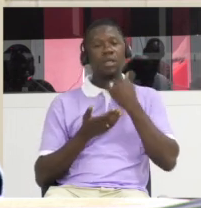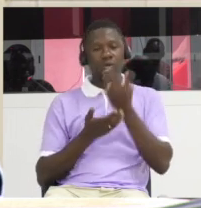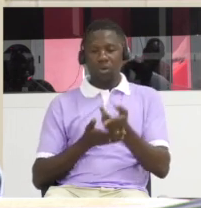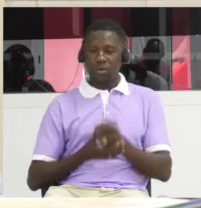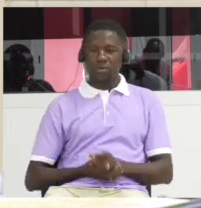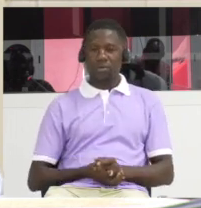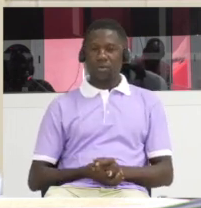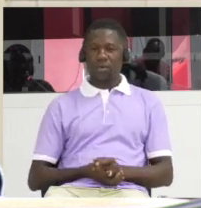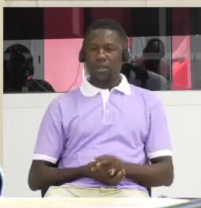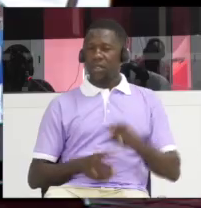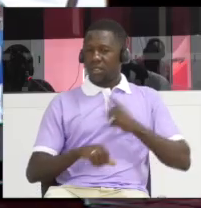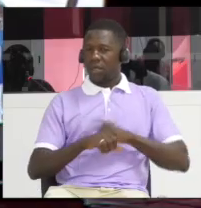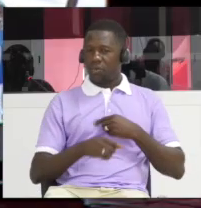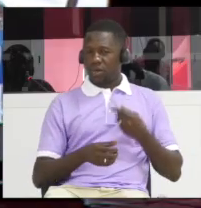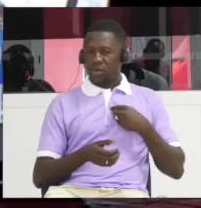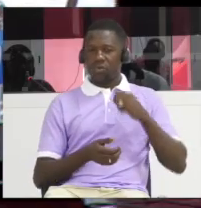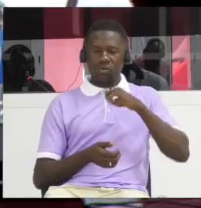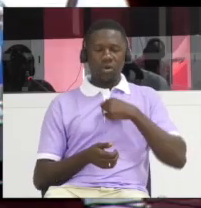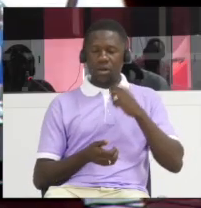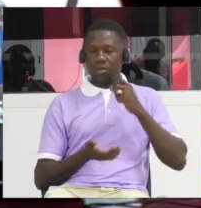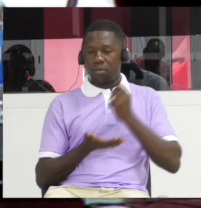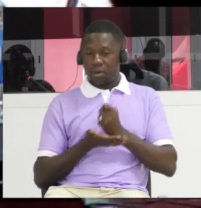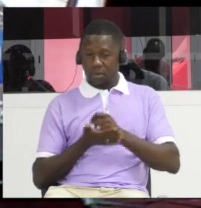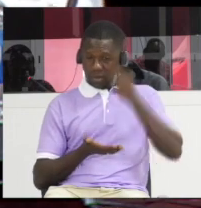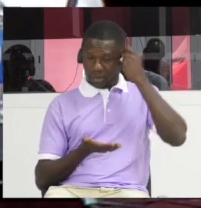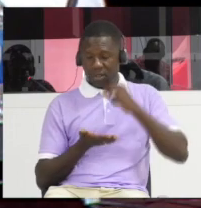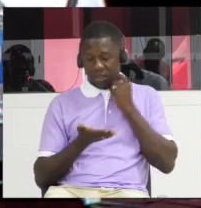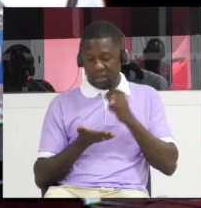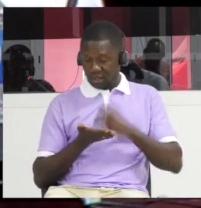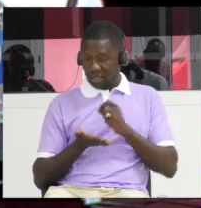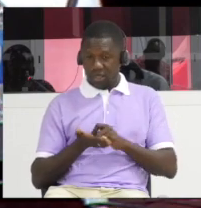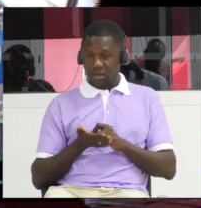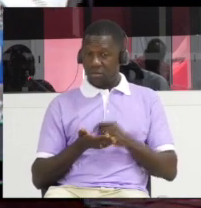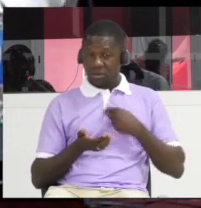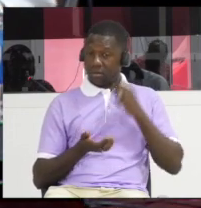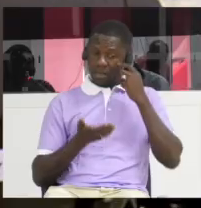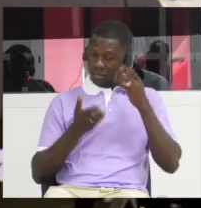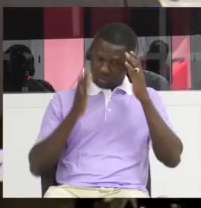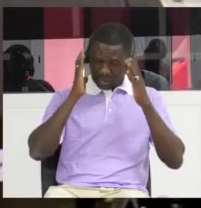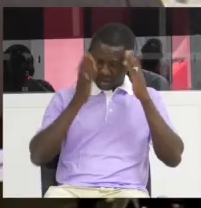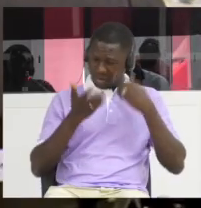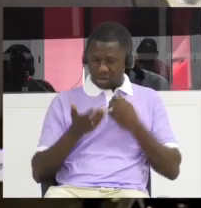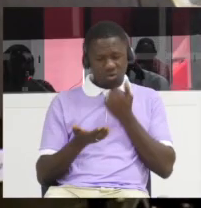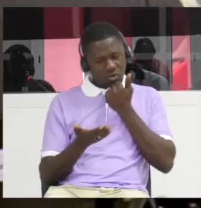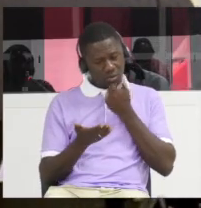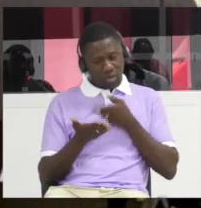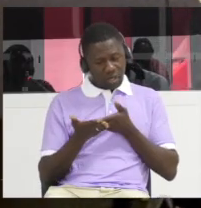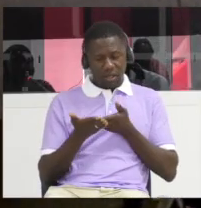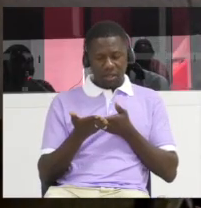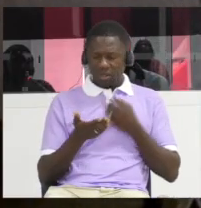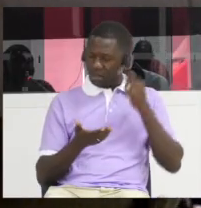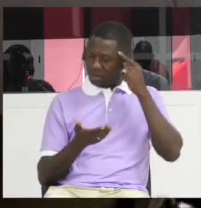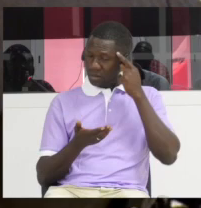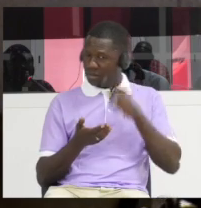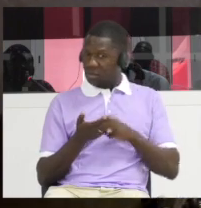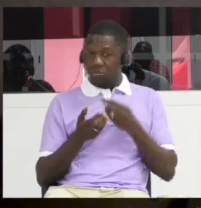when I came over, when I took over as permanent secretary, I was a bit concerned about the number. And I thought